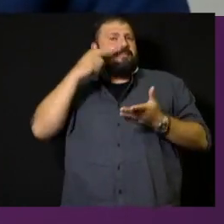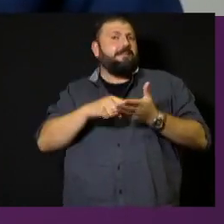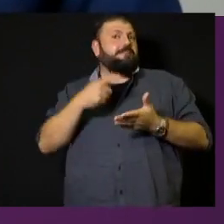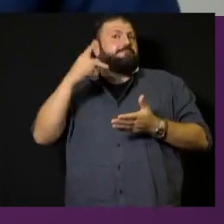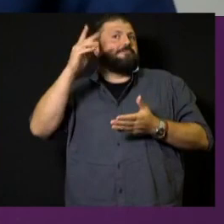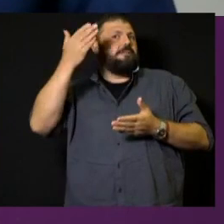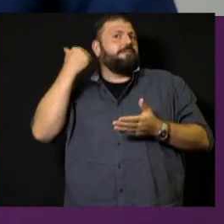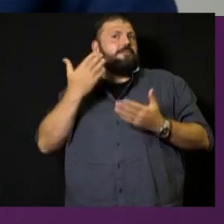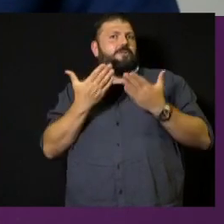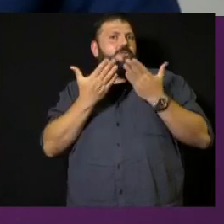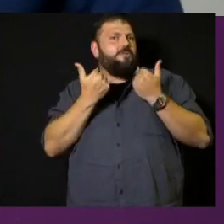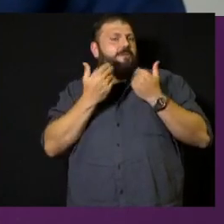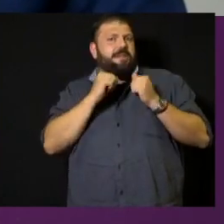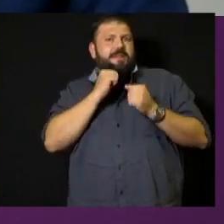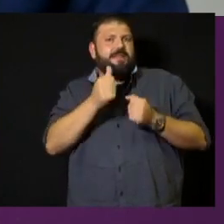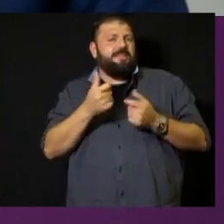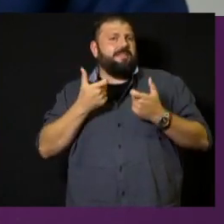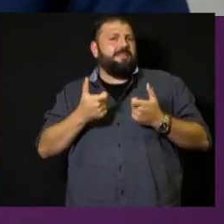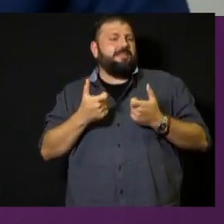have nothing.